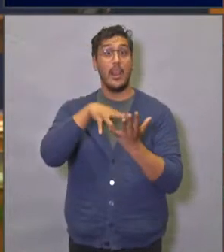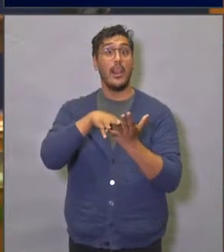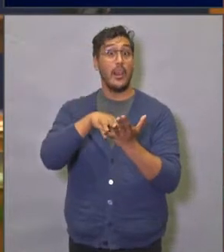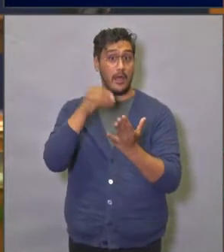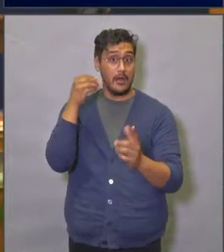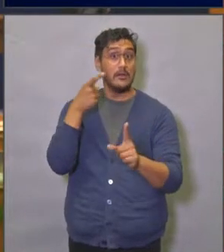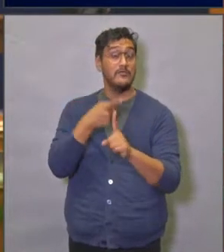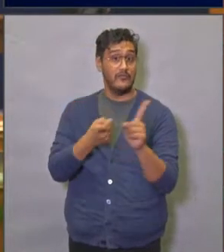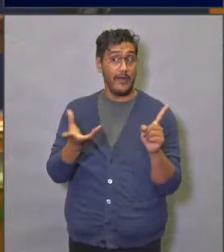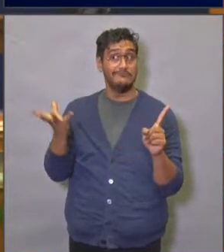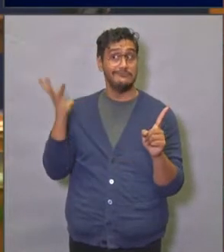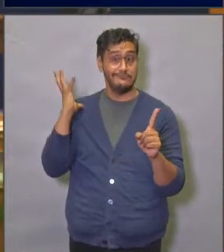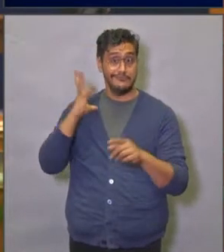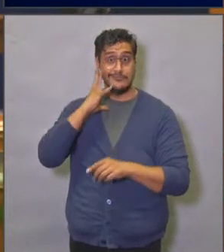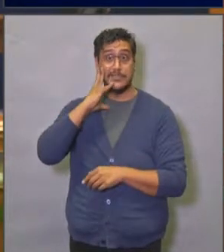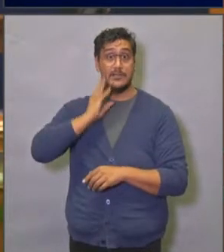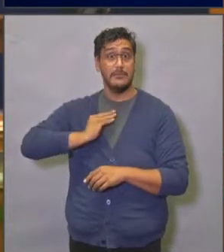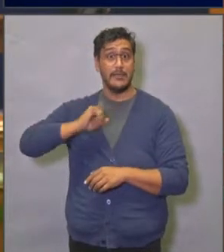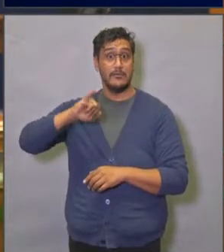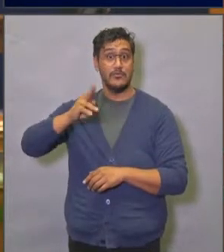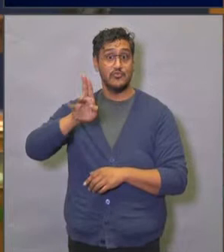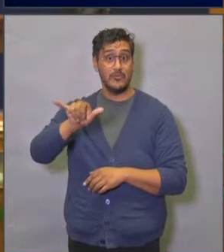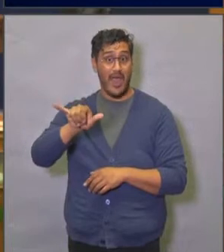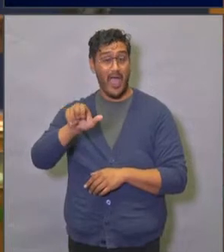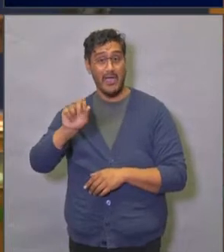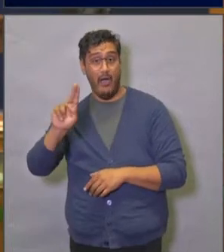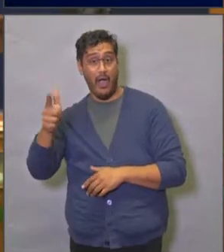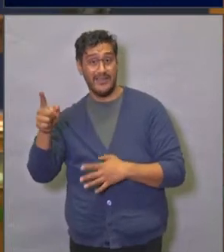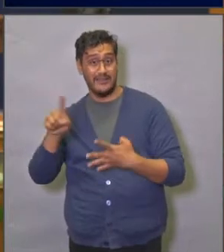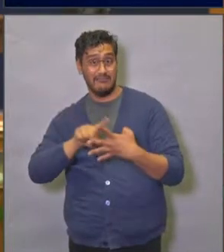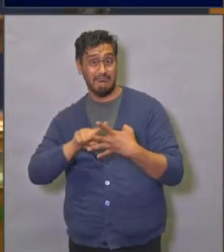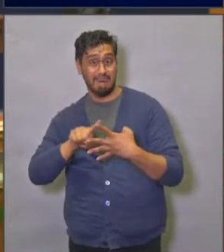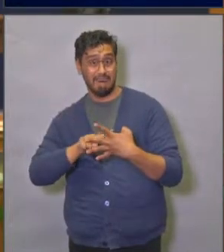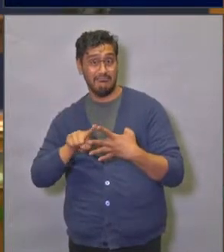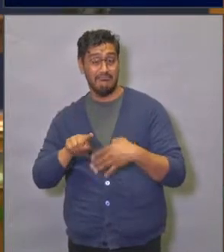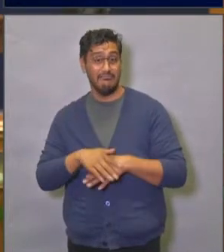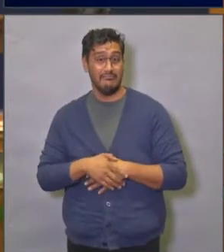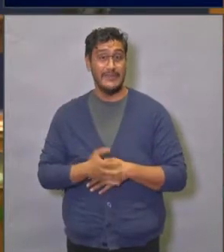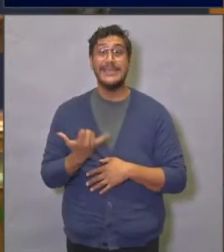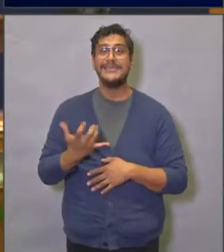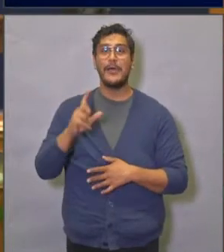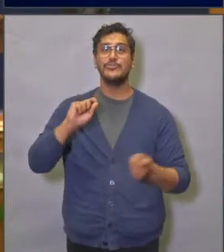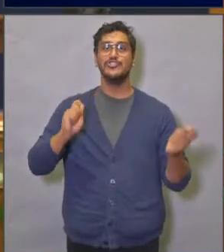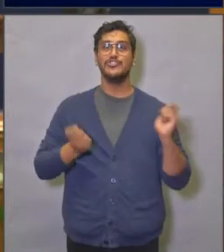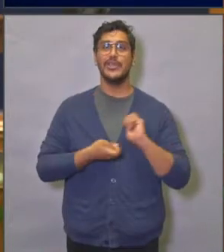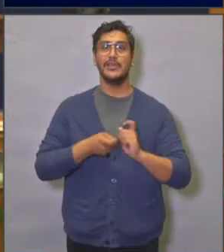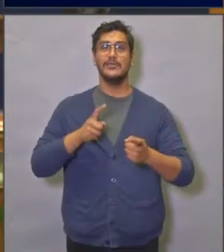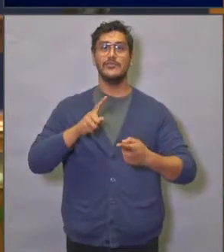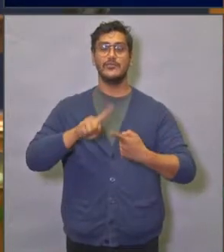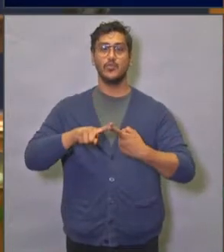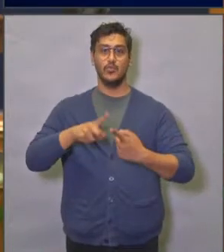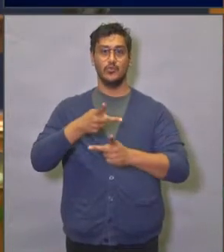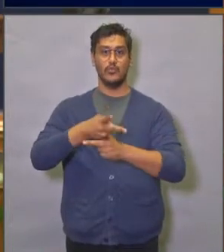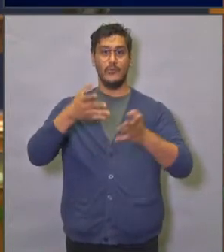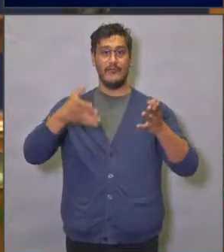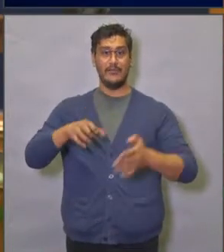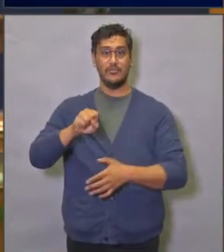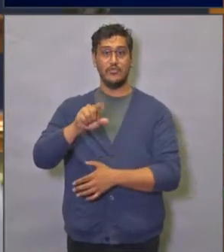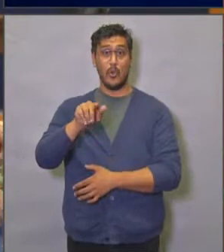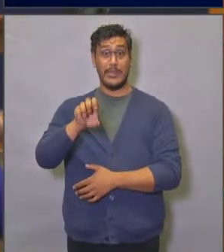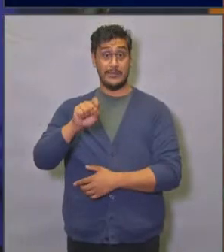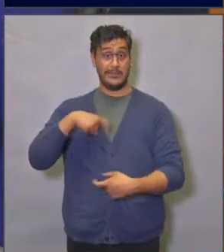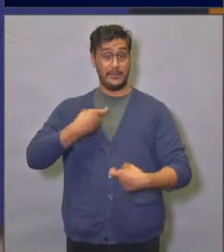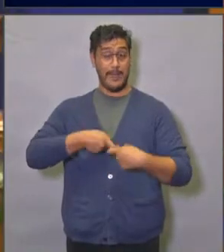we all lived through in July and early August. But thanks a lot. And we'll now have remarks from Supervisor Solis in